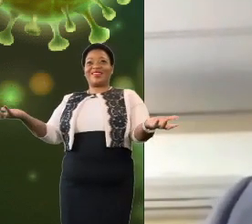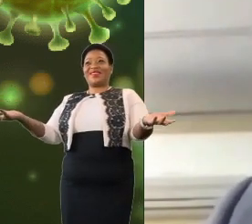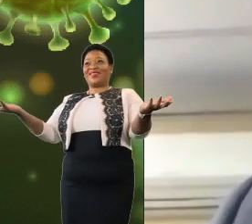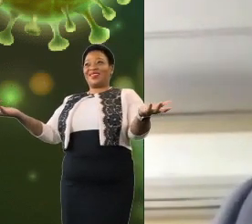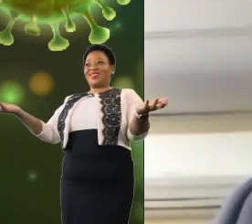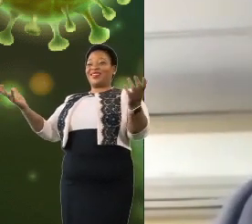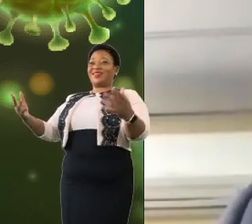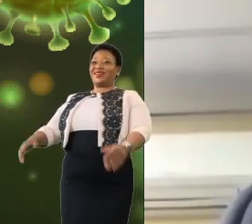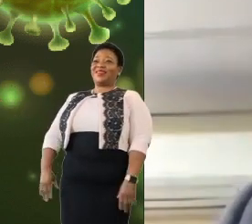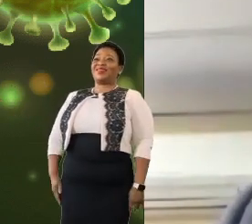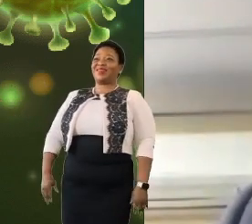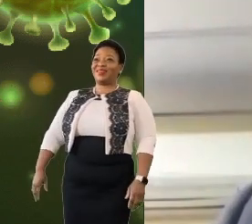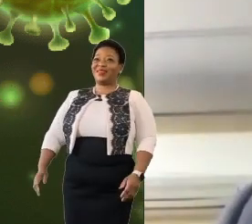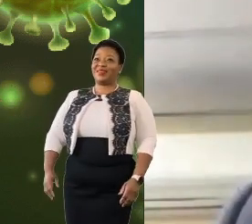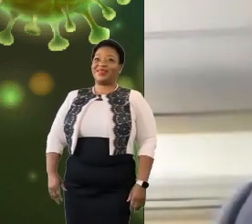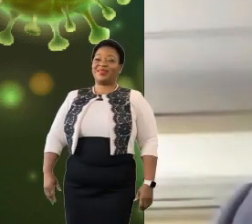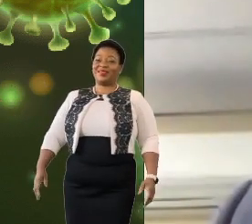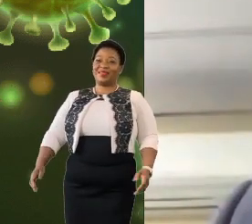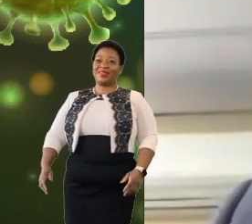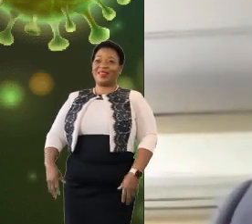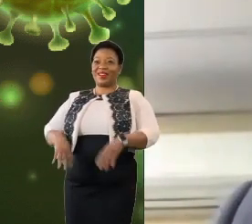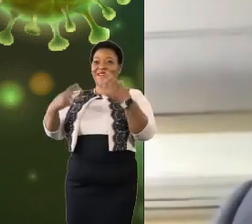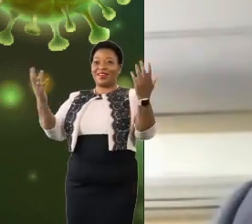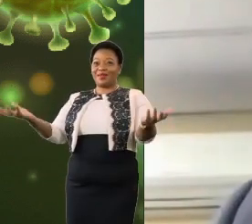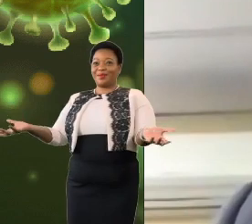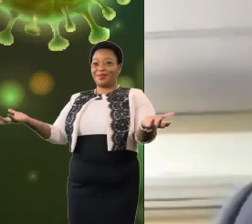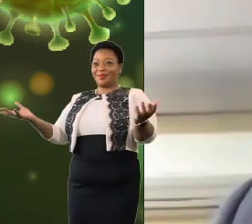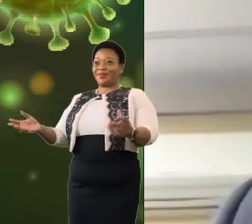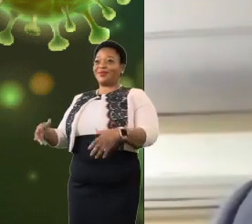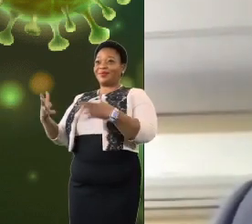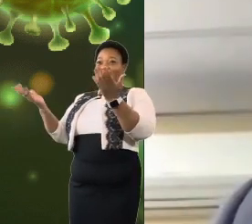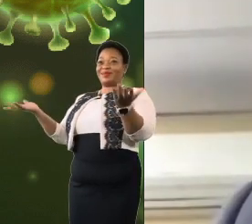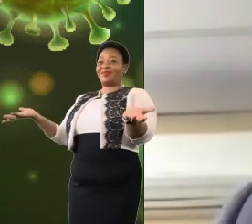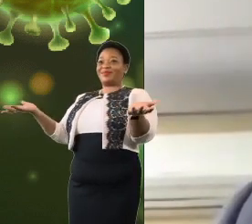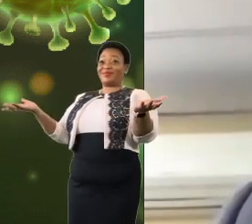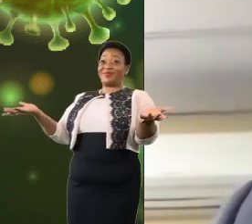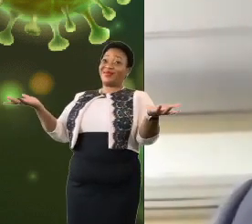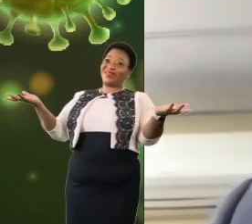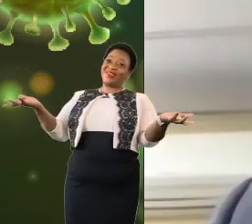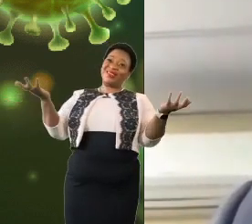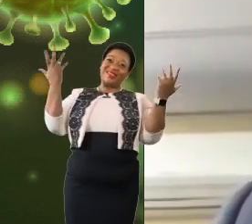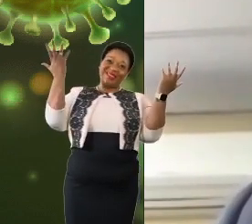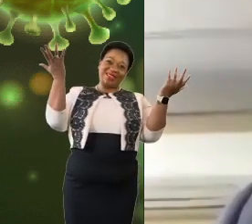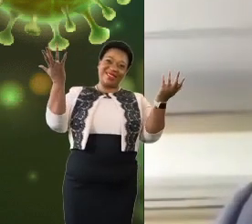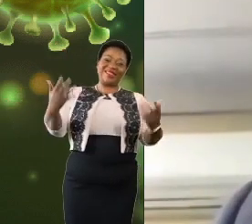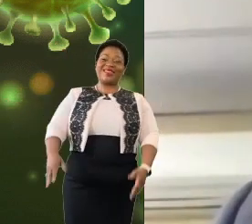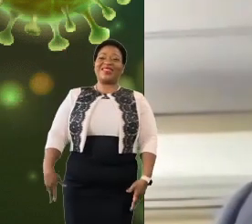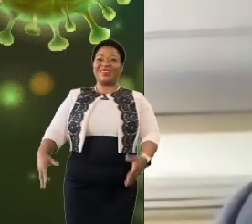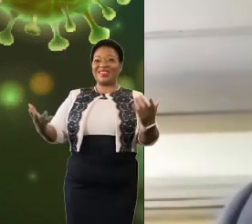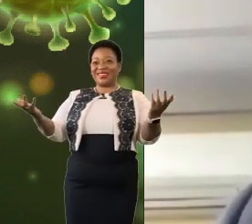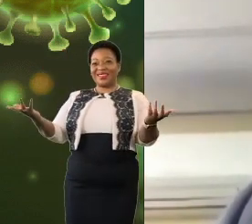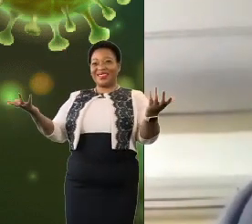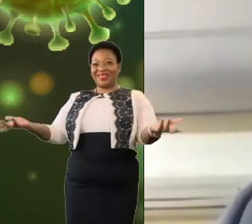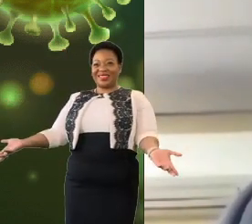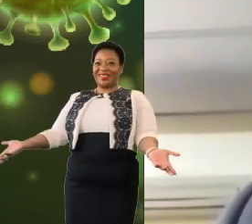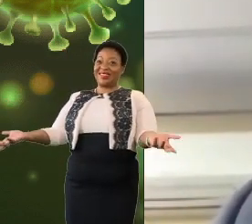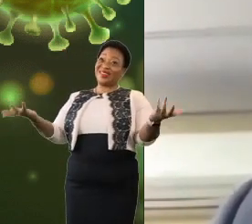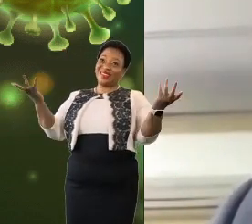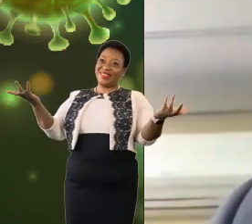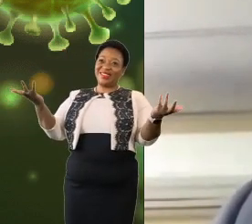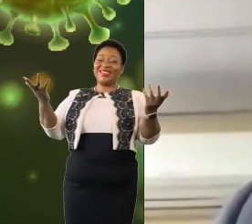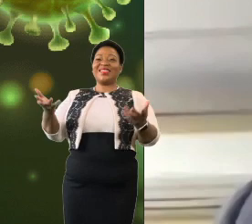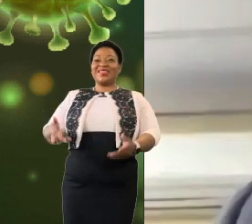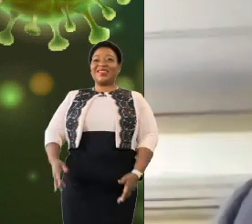So it's a working together sort of a relationship where we're saying, employers, be honest with us and contribute